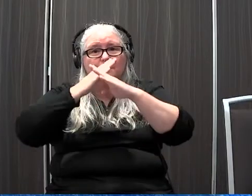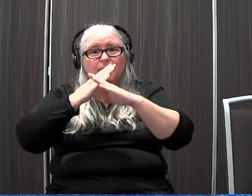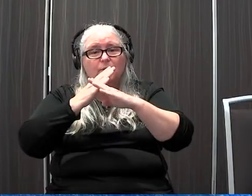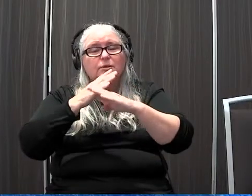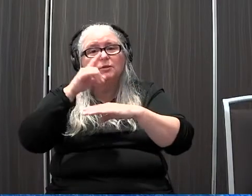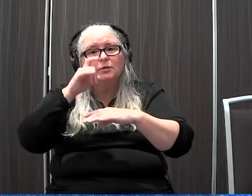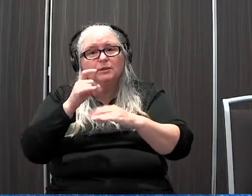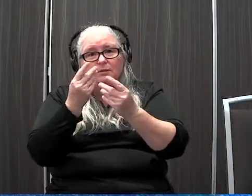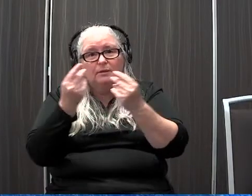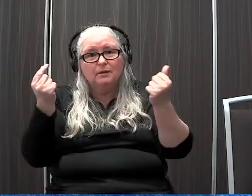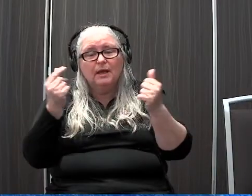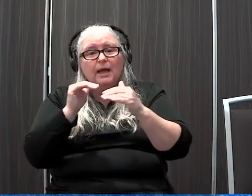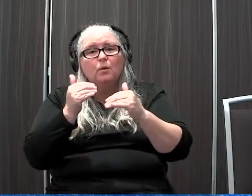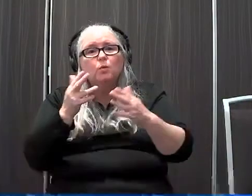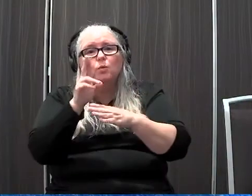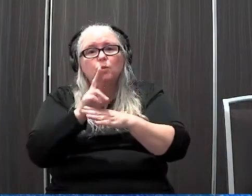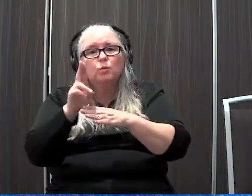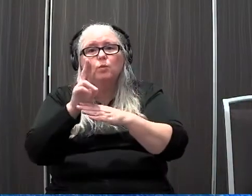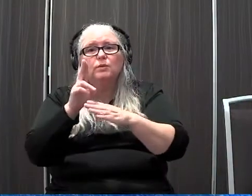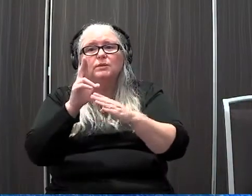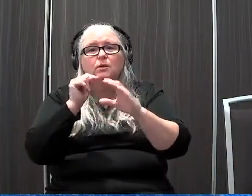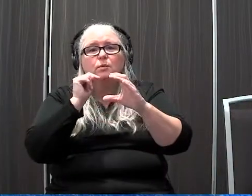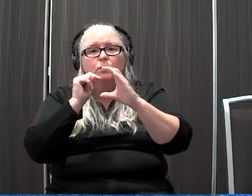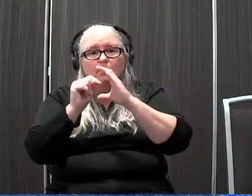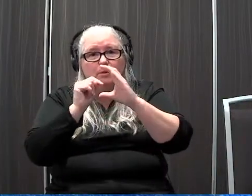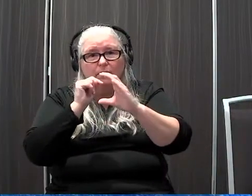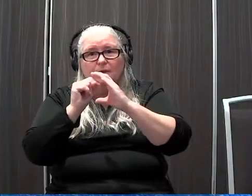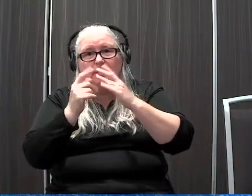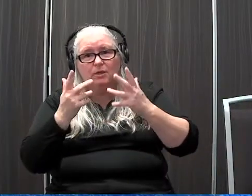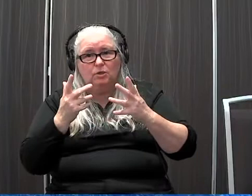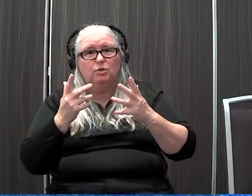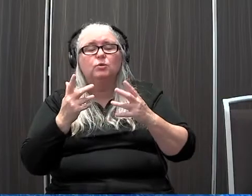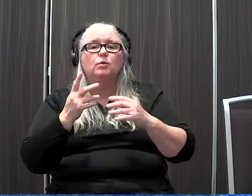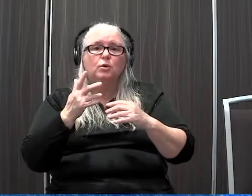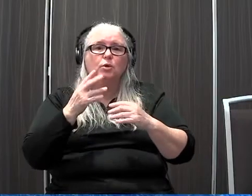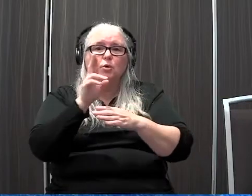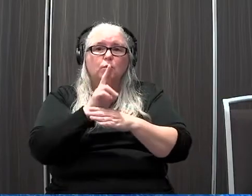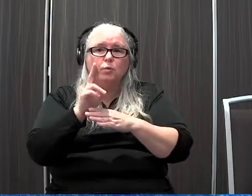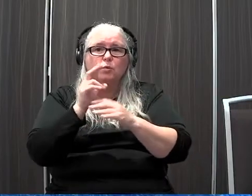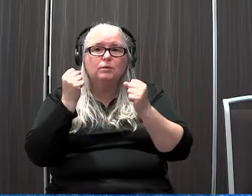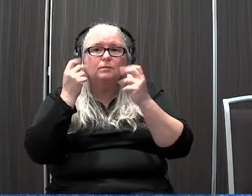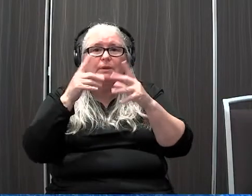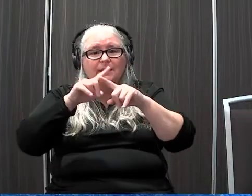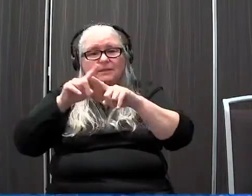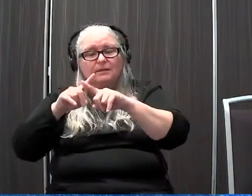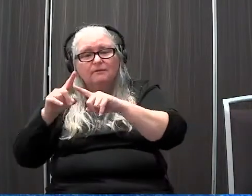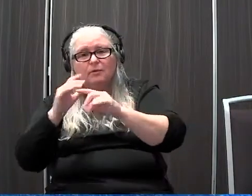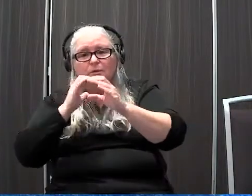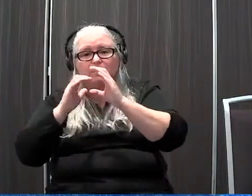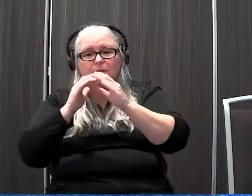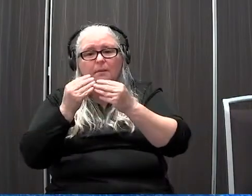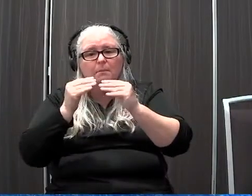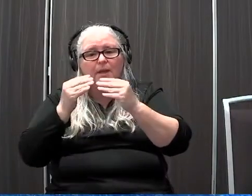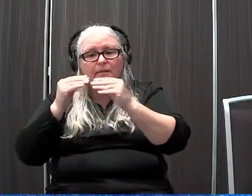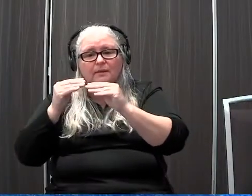system. And what that means is utilizing as many different communicative methods as possible to